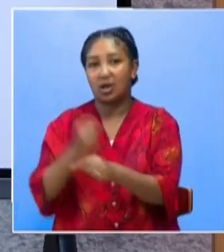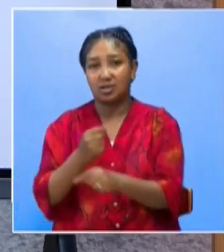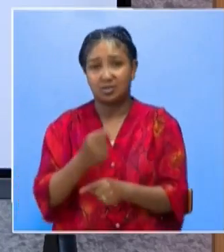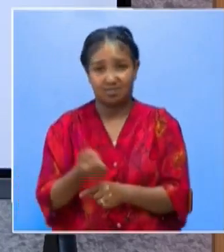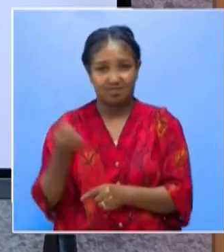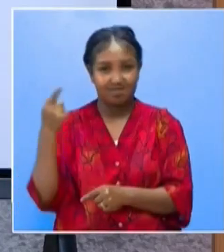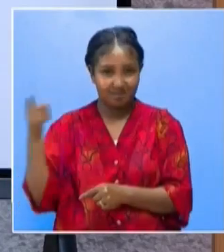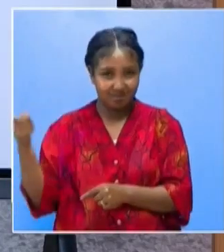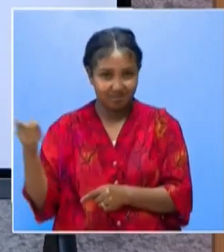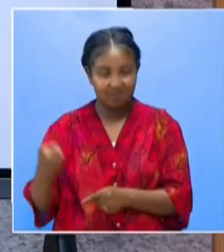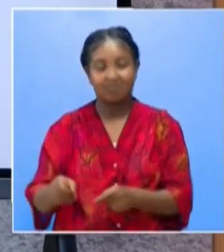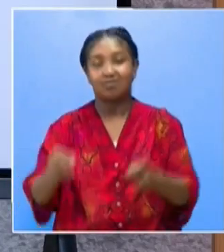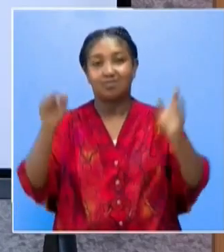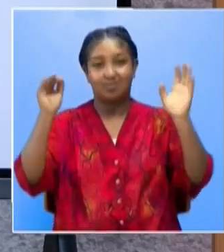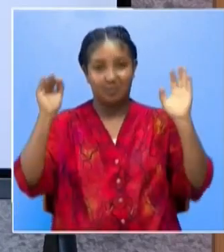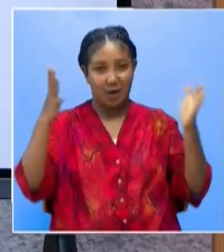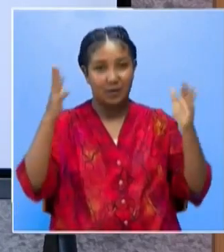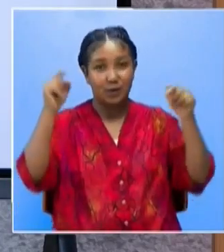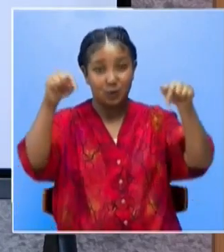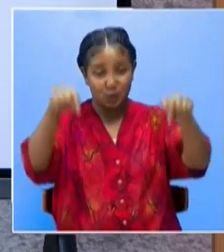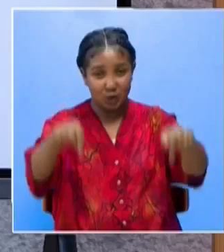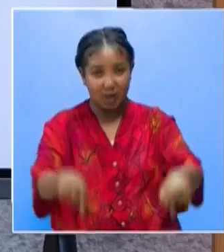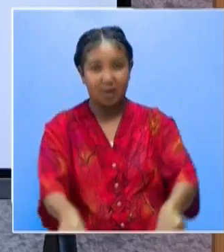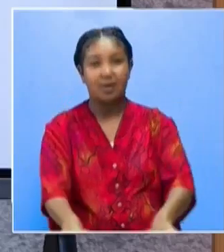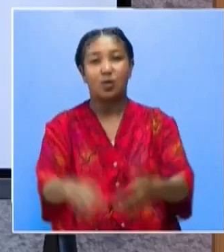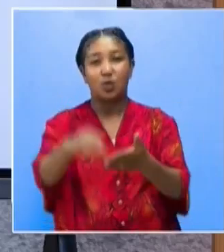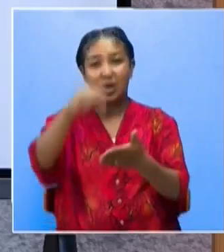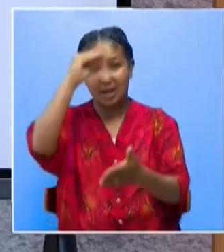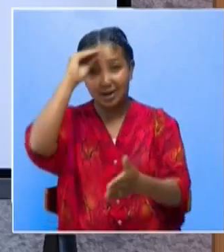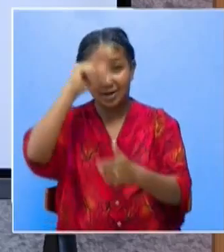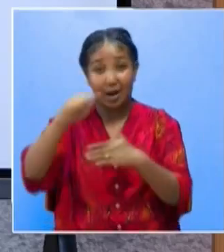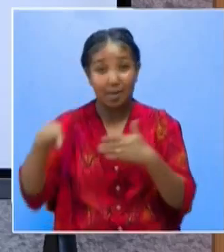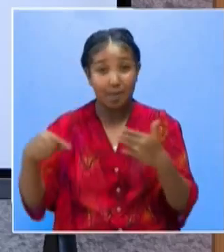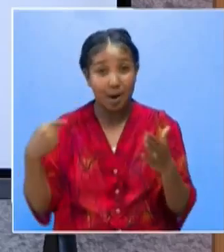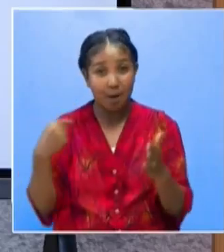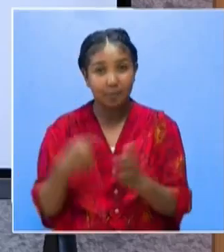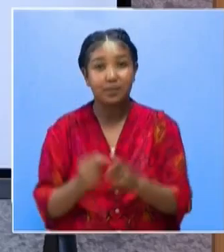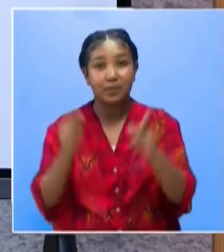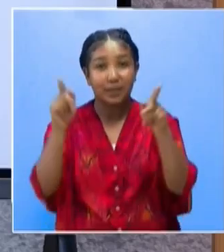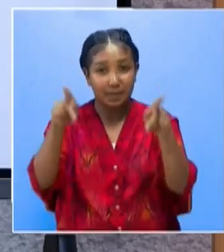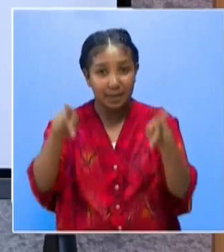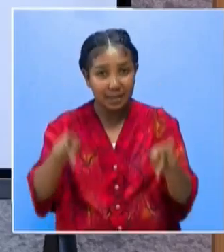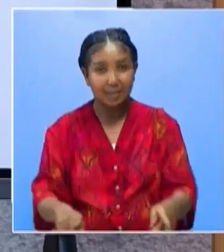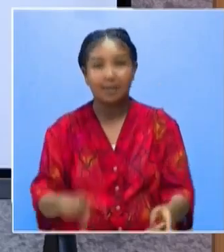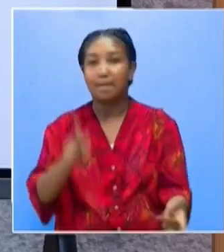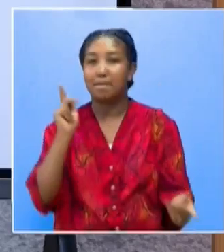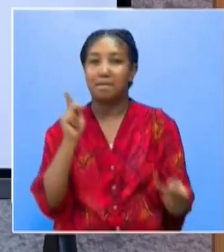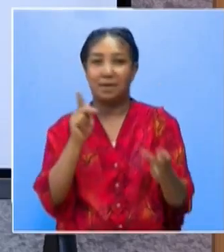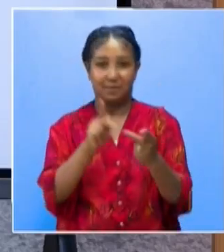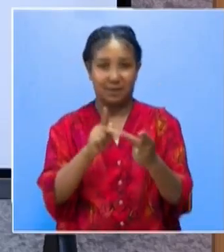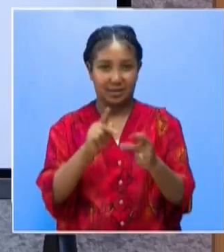right. Bravo. Today, we are going to talk about the present perfect tense.